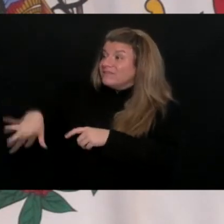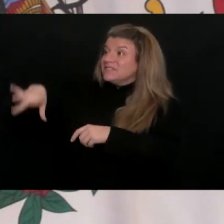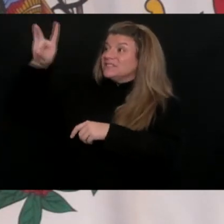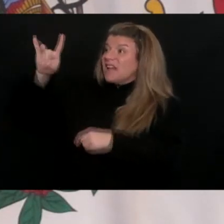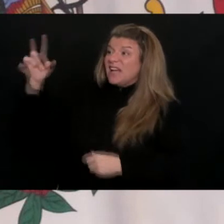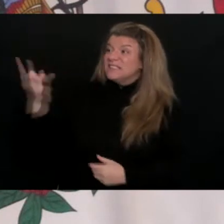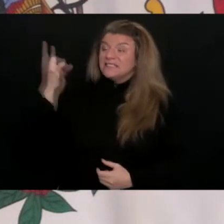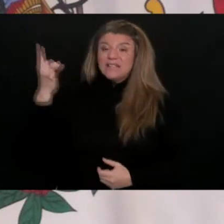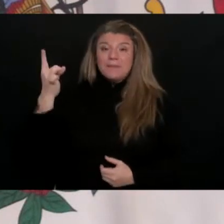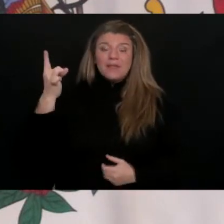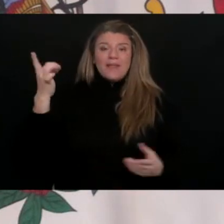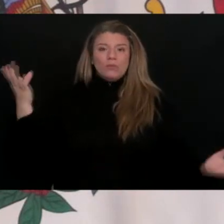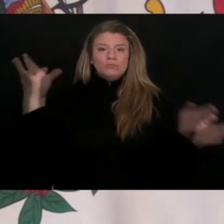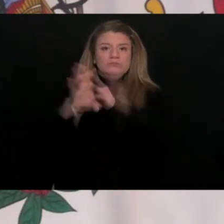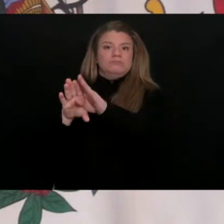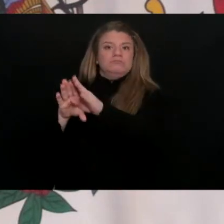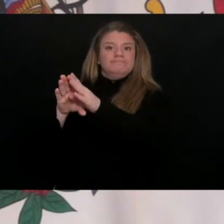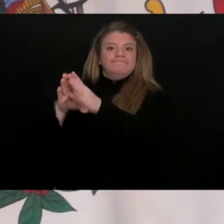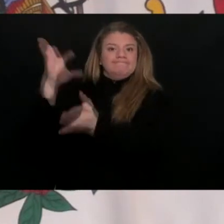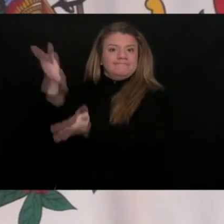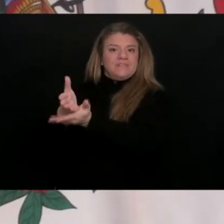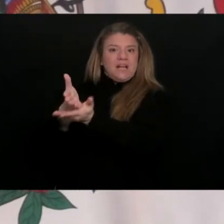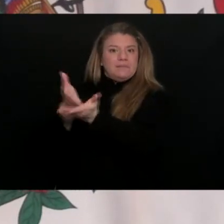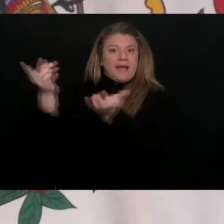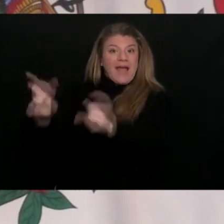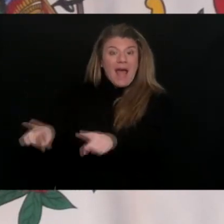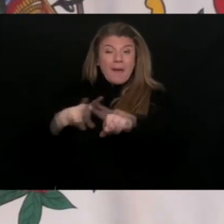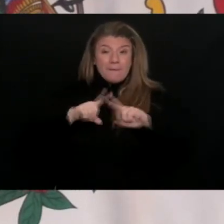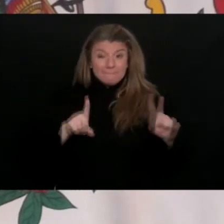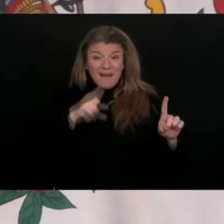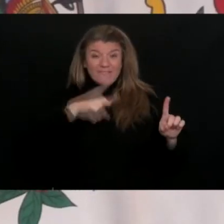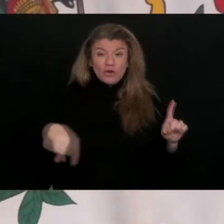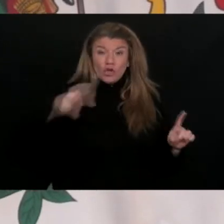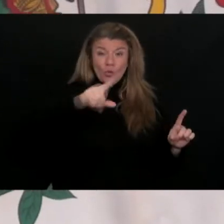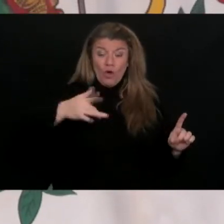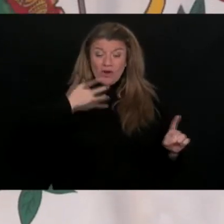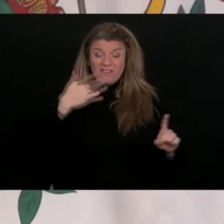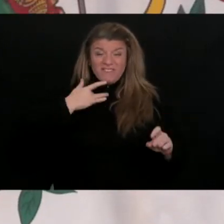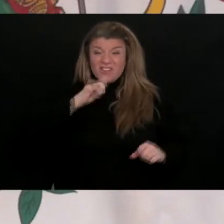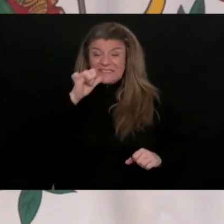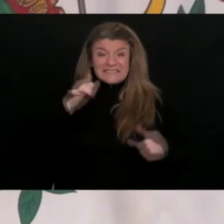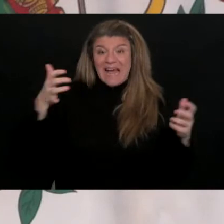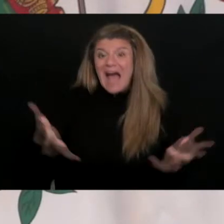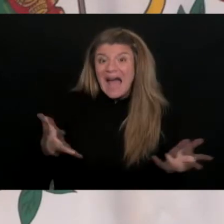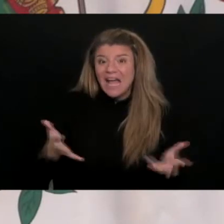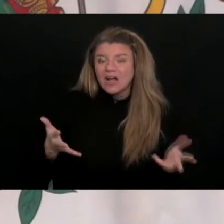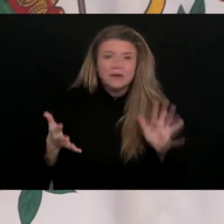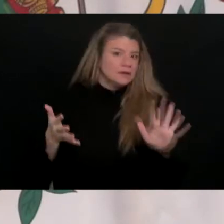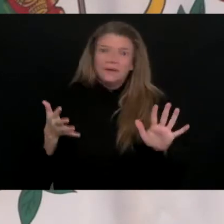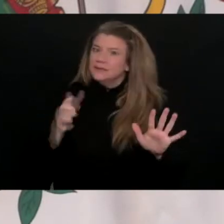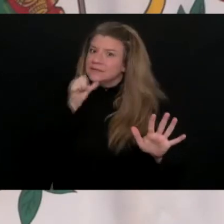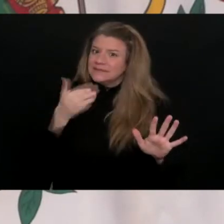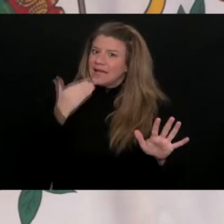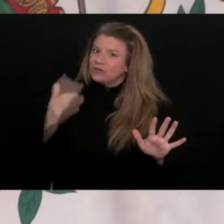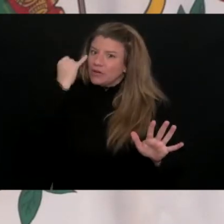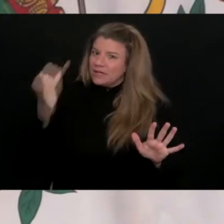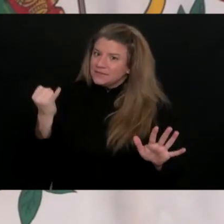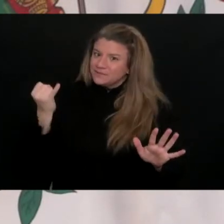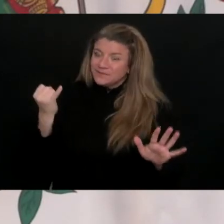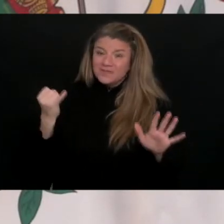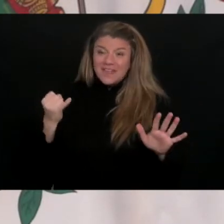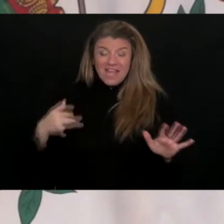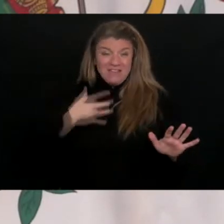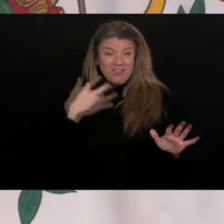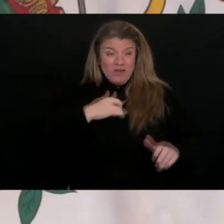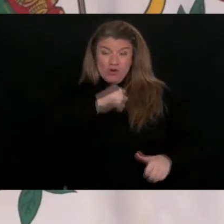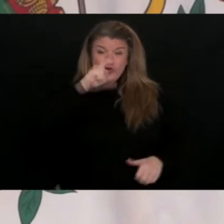that'll shut this thing down. But to think it's not with us is a bad move. And to think you don't need your